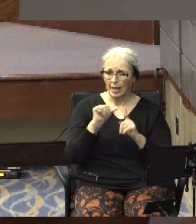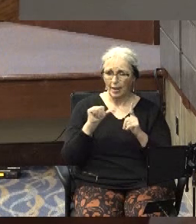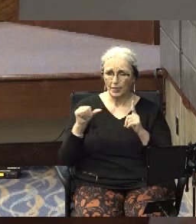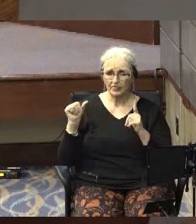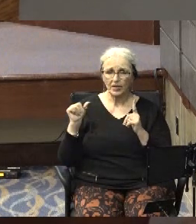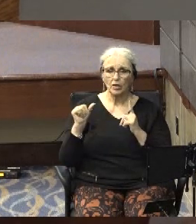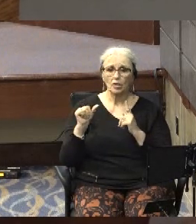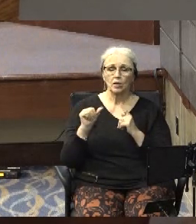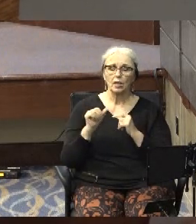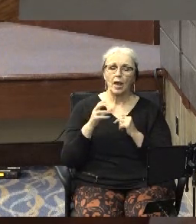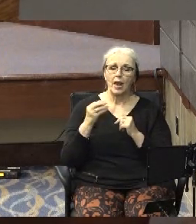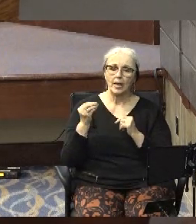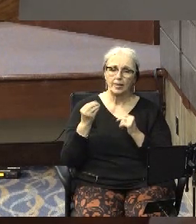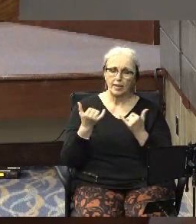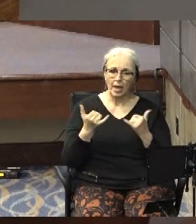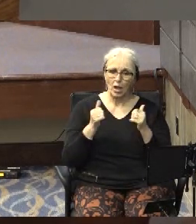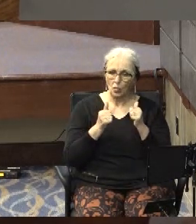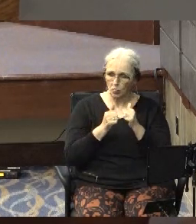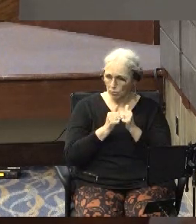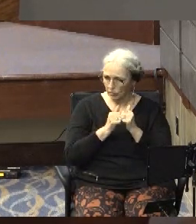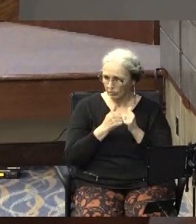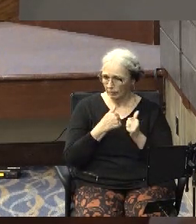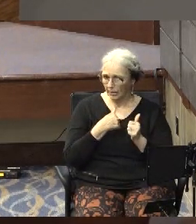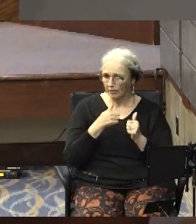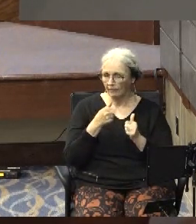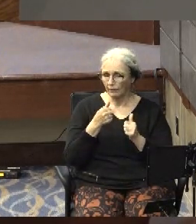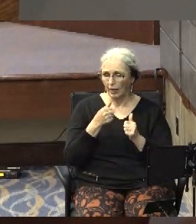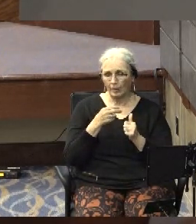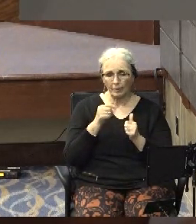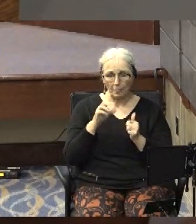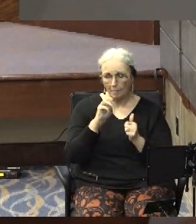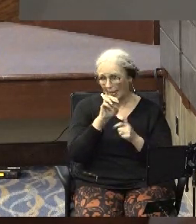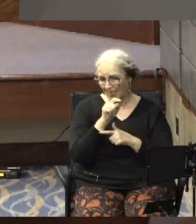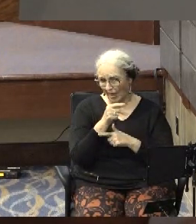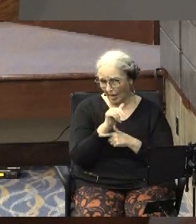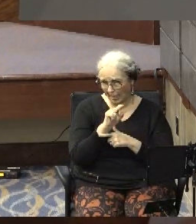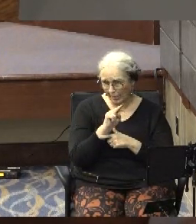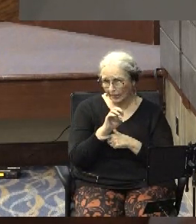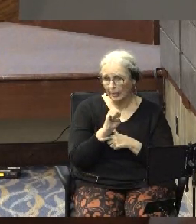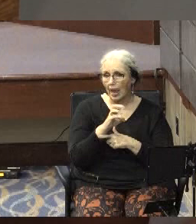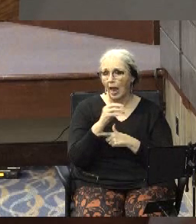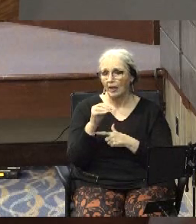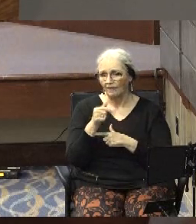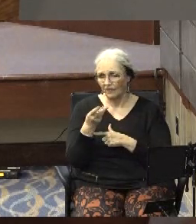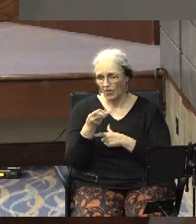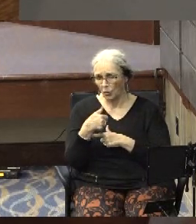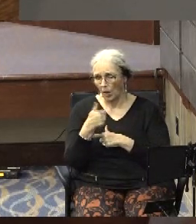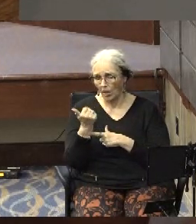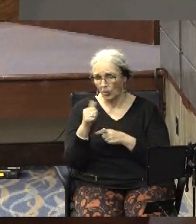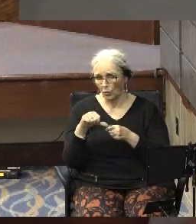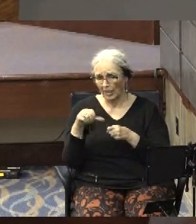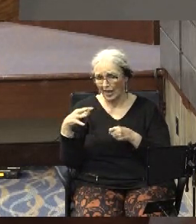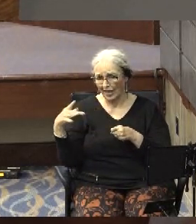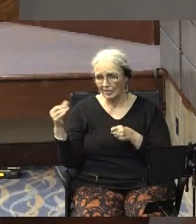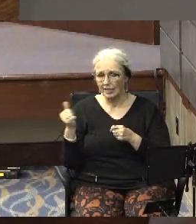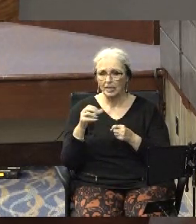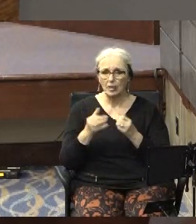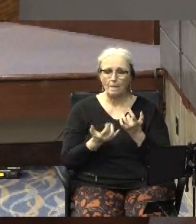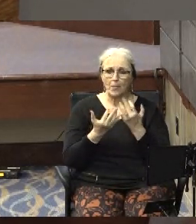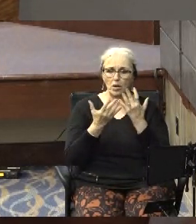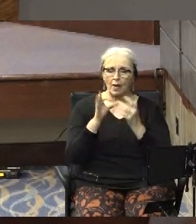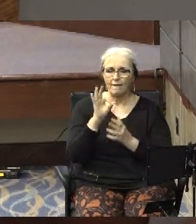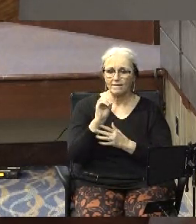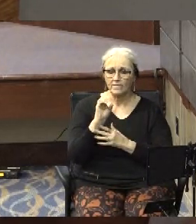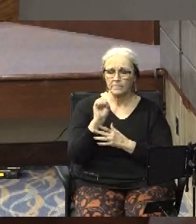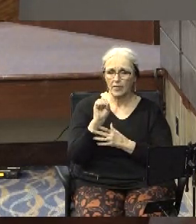implicated, I know, along with methane and a few other gases, but it's the burning of fossil fuels